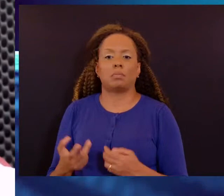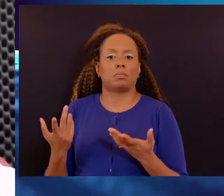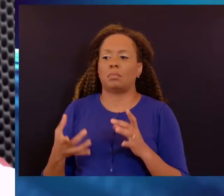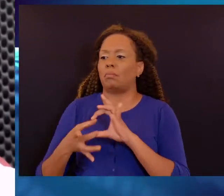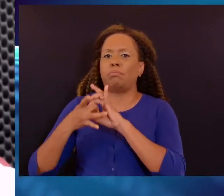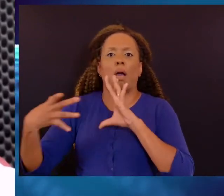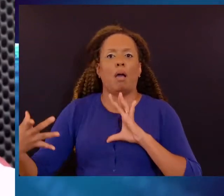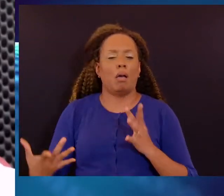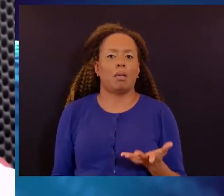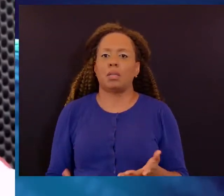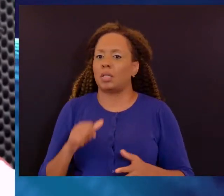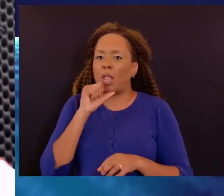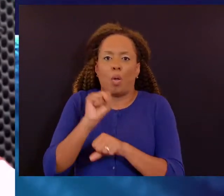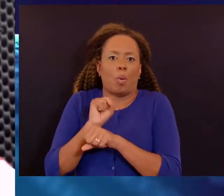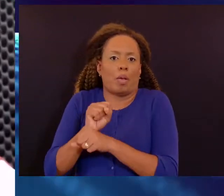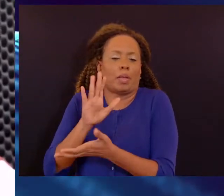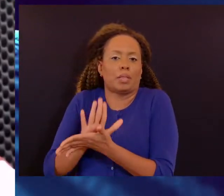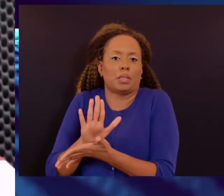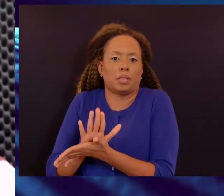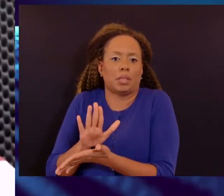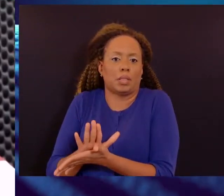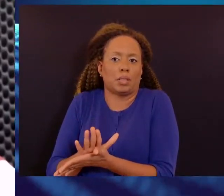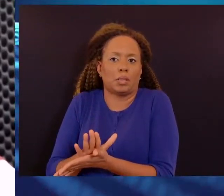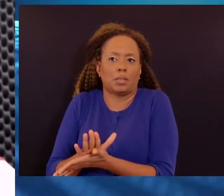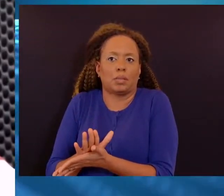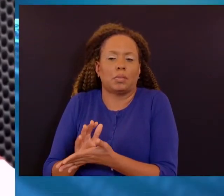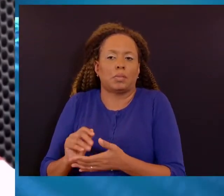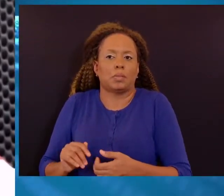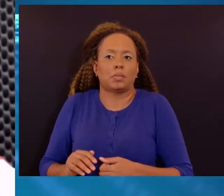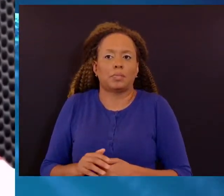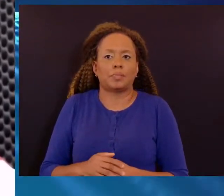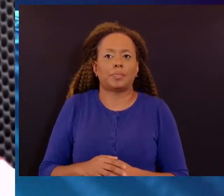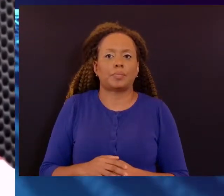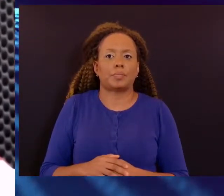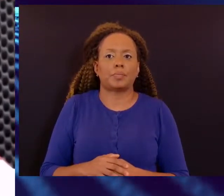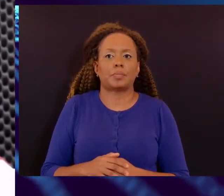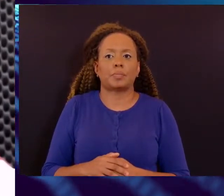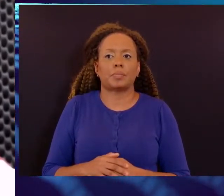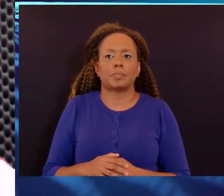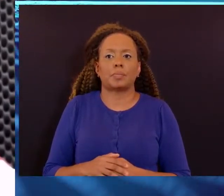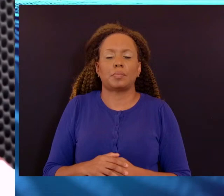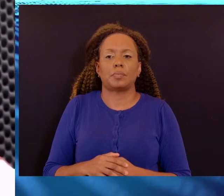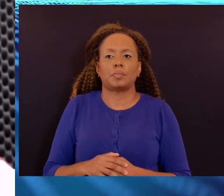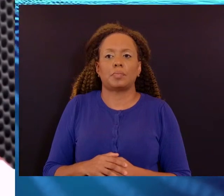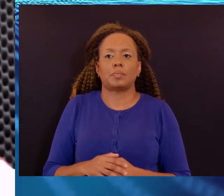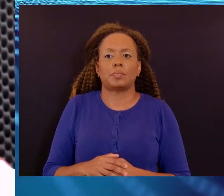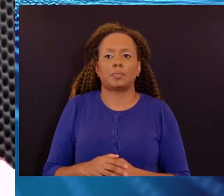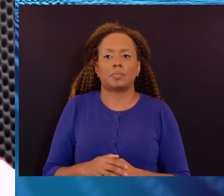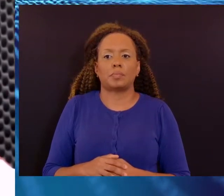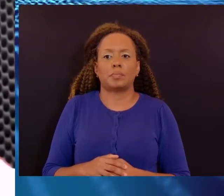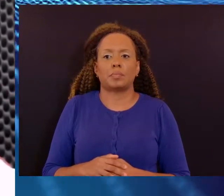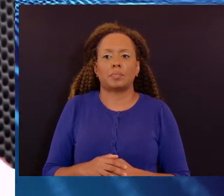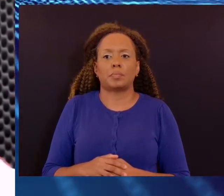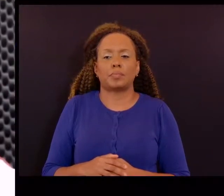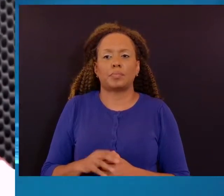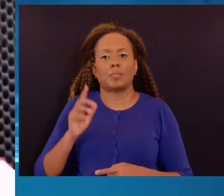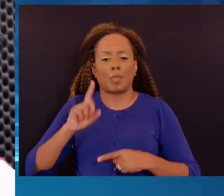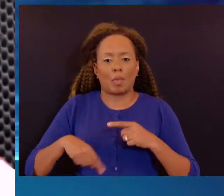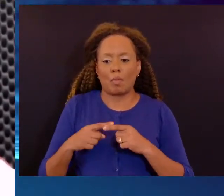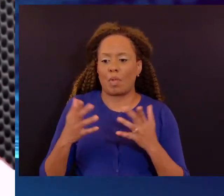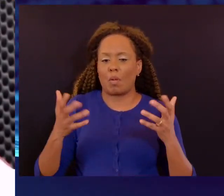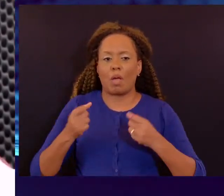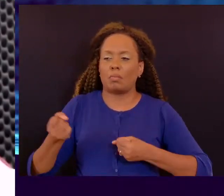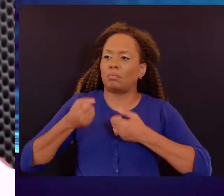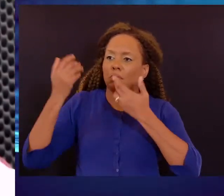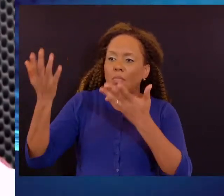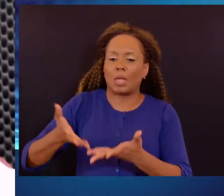the Wi-Fi is not working. So when you speak to having the material presented in ways online and in fun